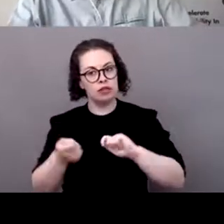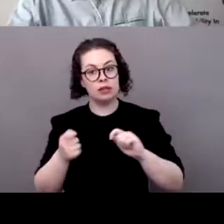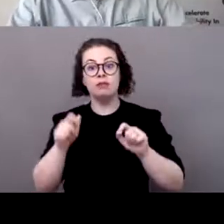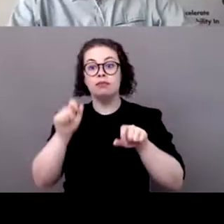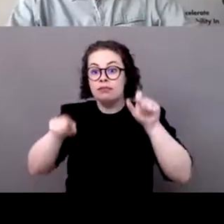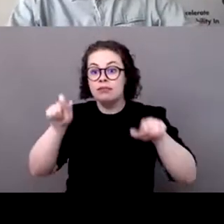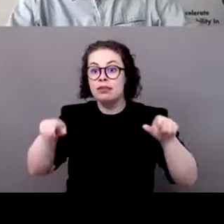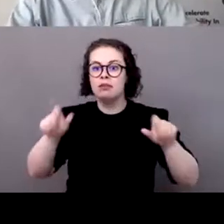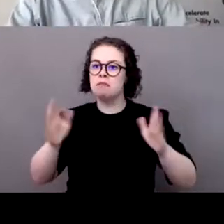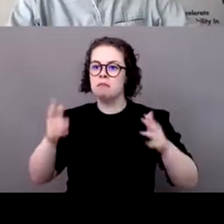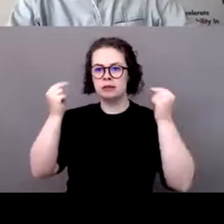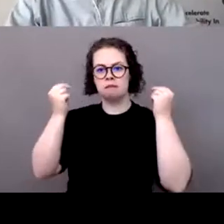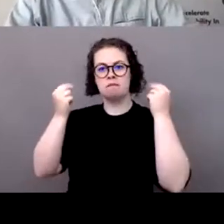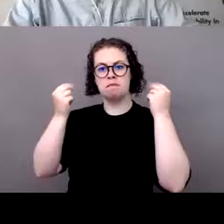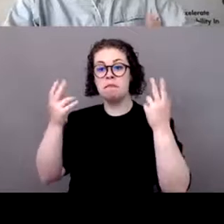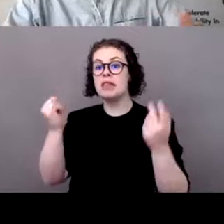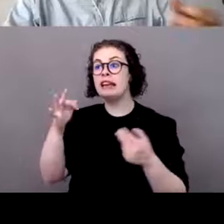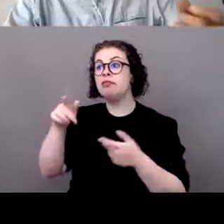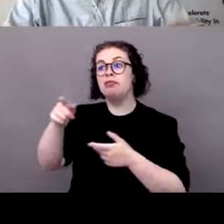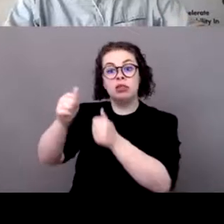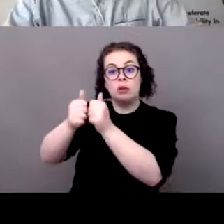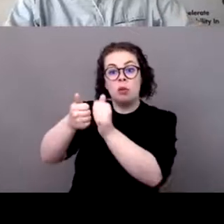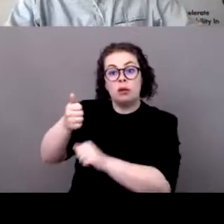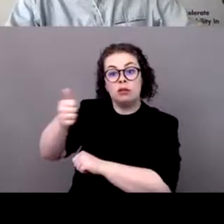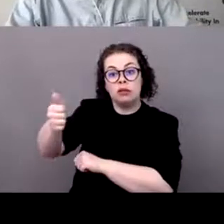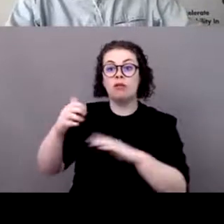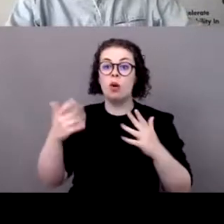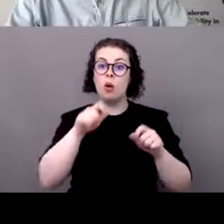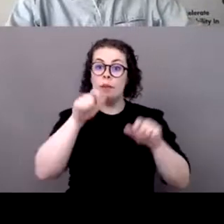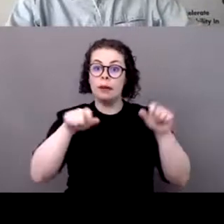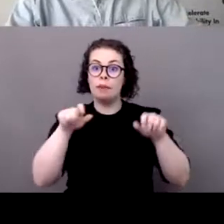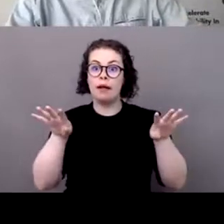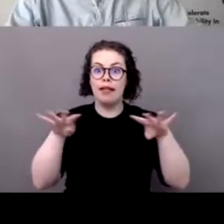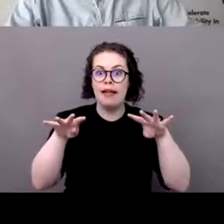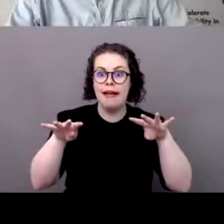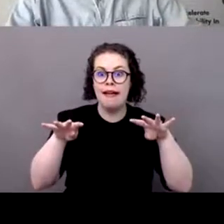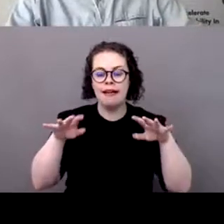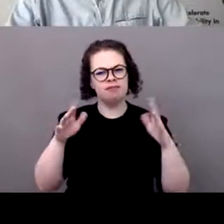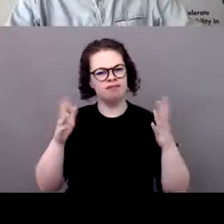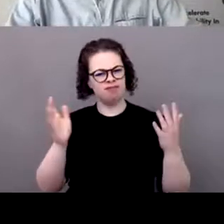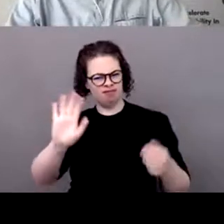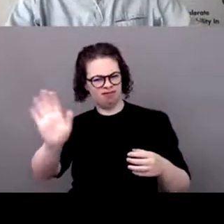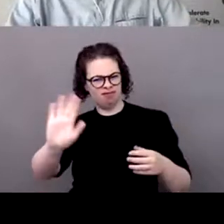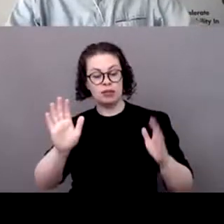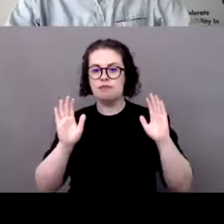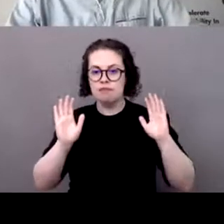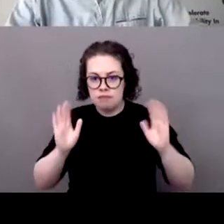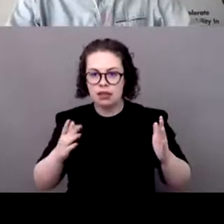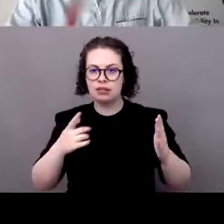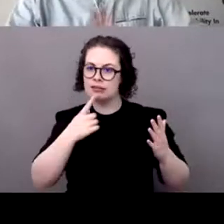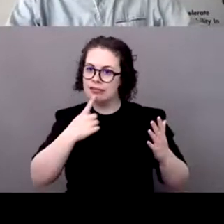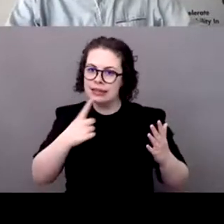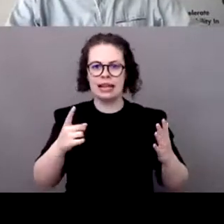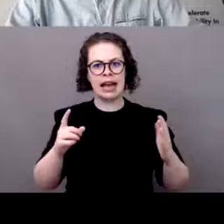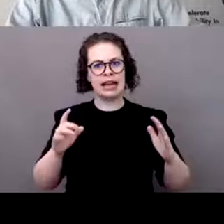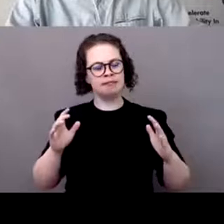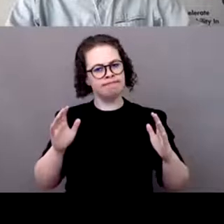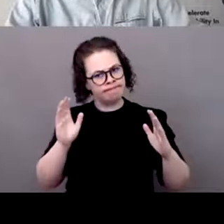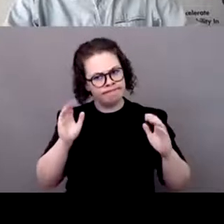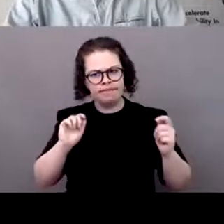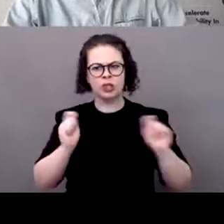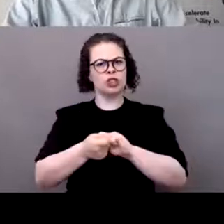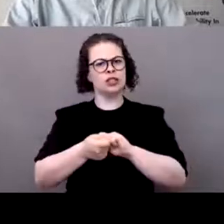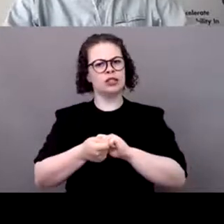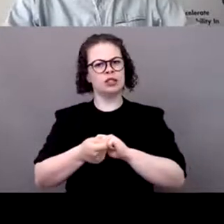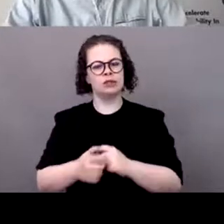or fans, to somehow address these big things. And the second thing, and it was already mentioned during